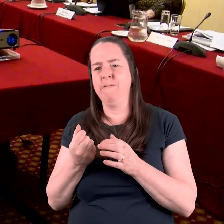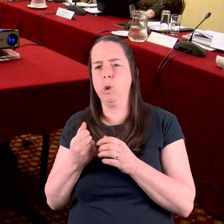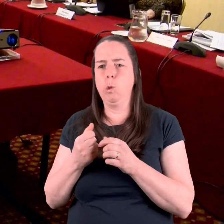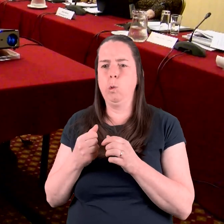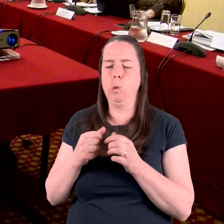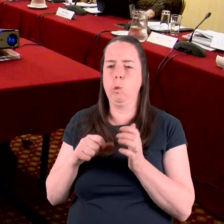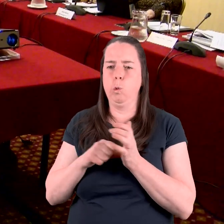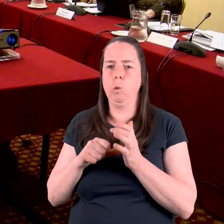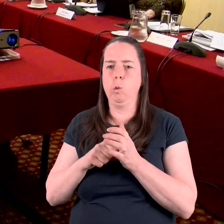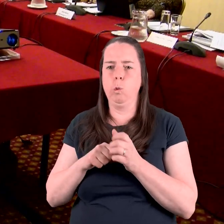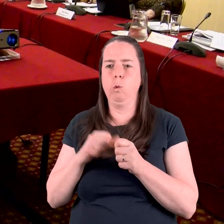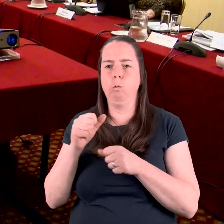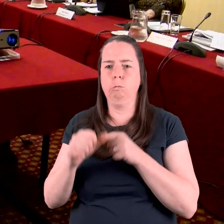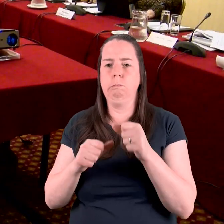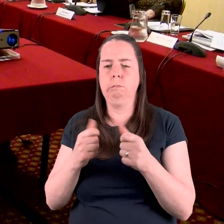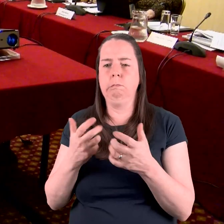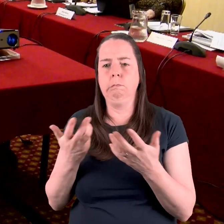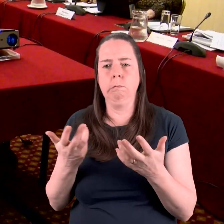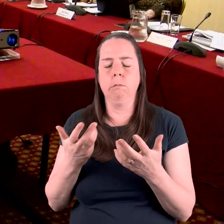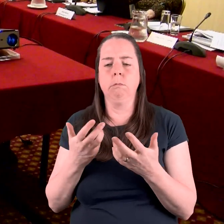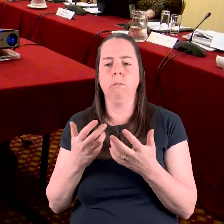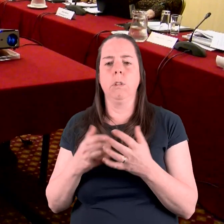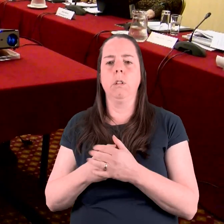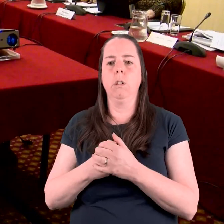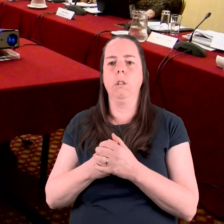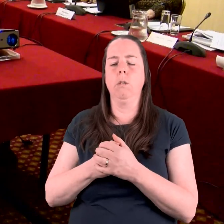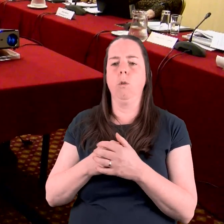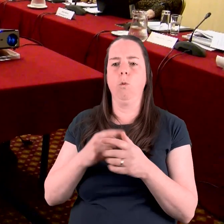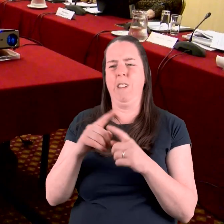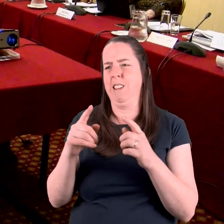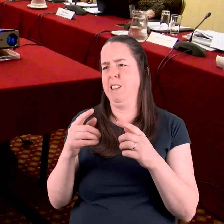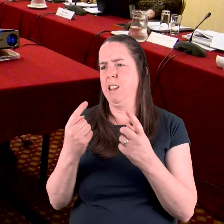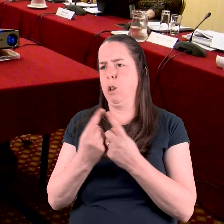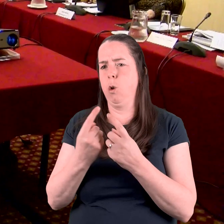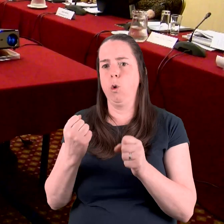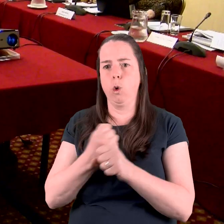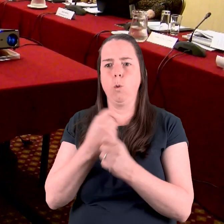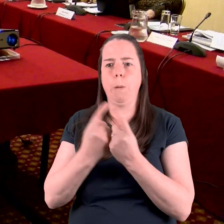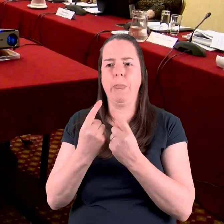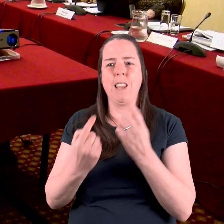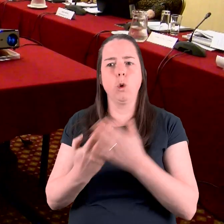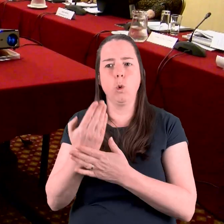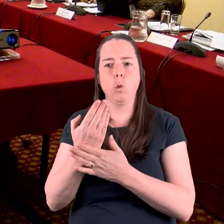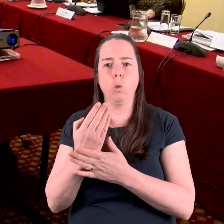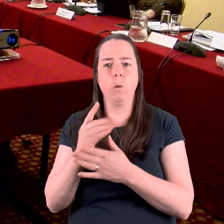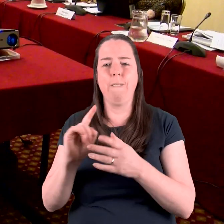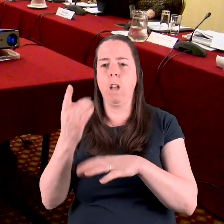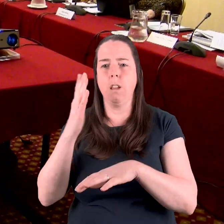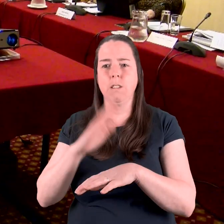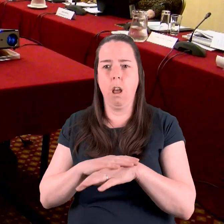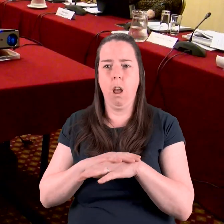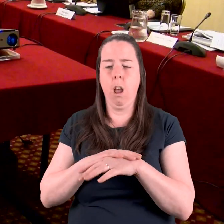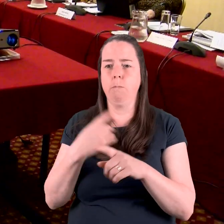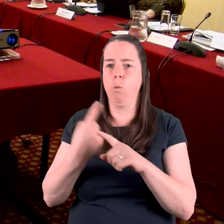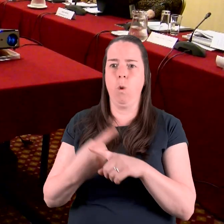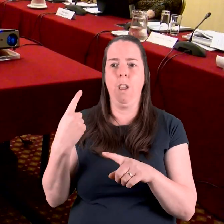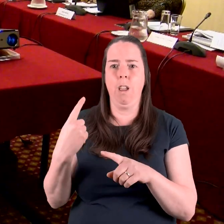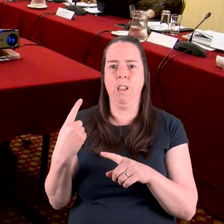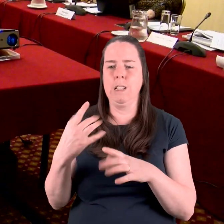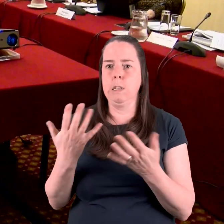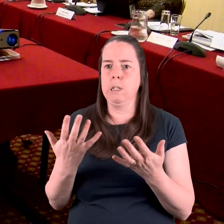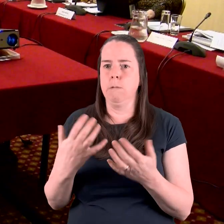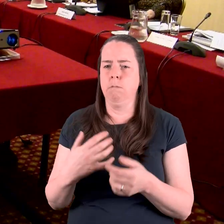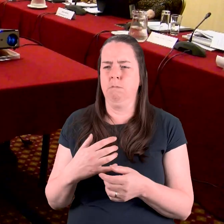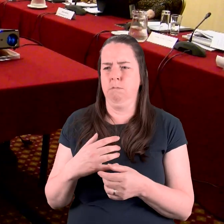mean, teething problems, I think is probably what we're describing here. And when you're doing something new for the first